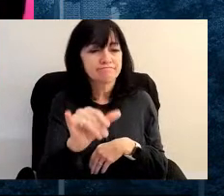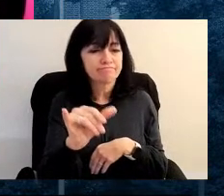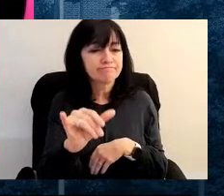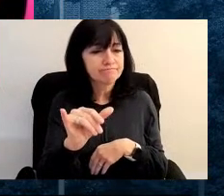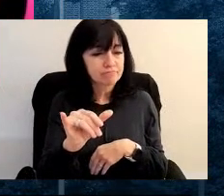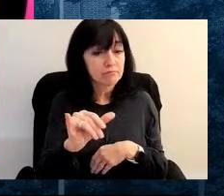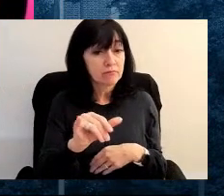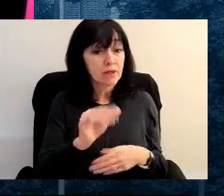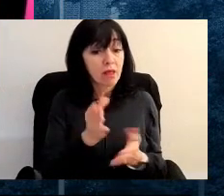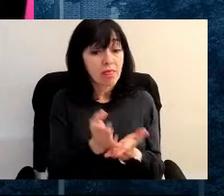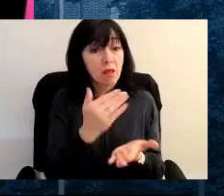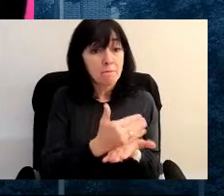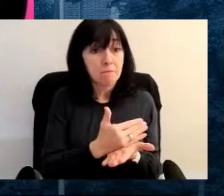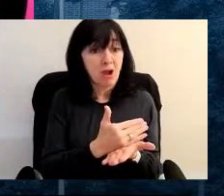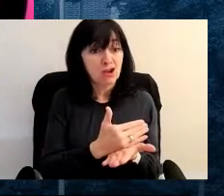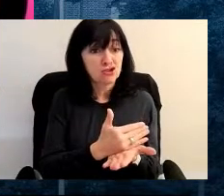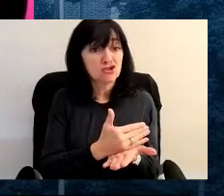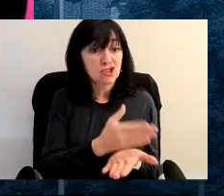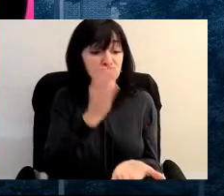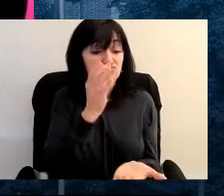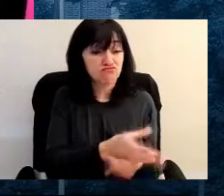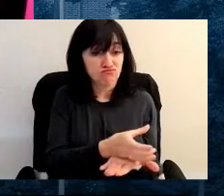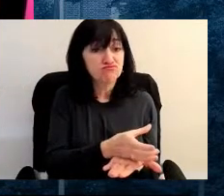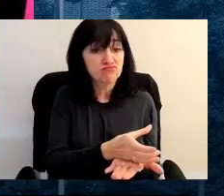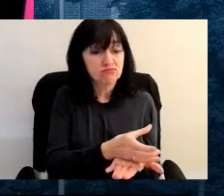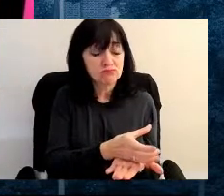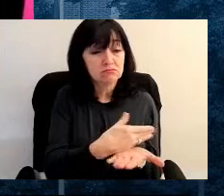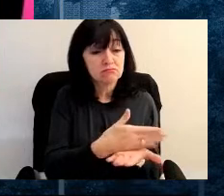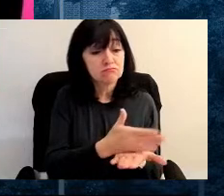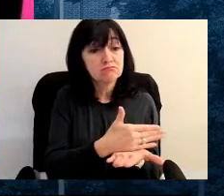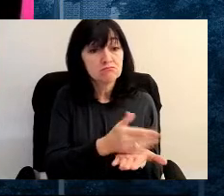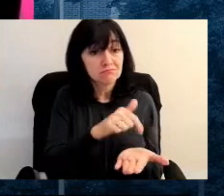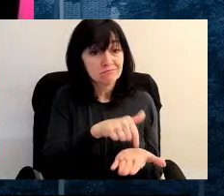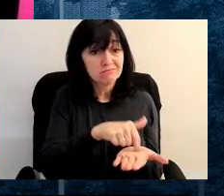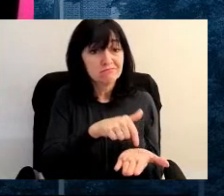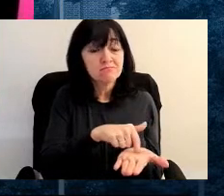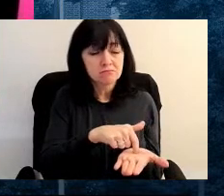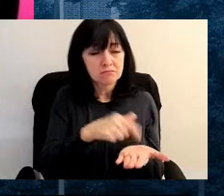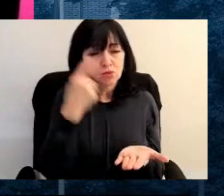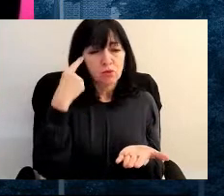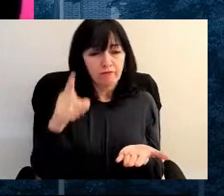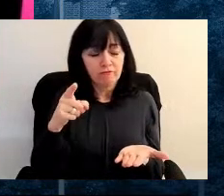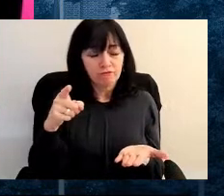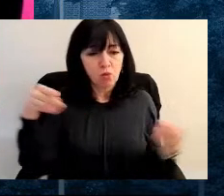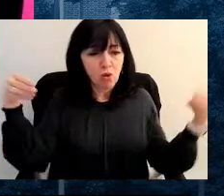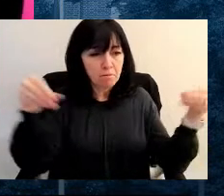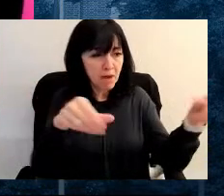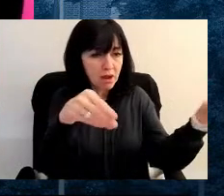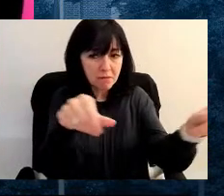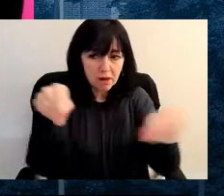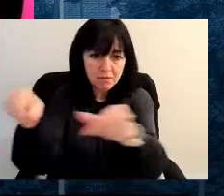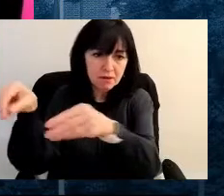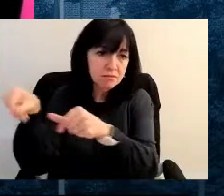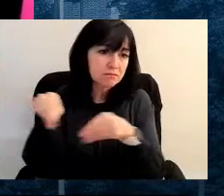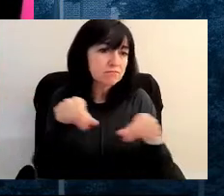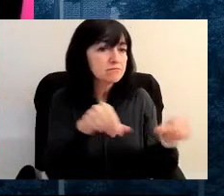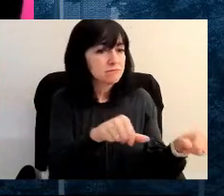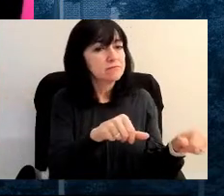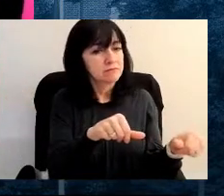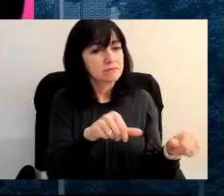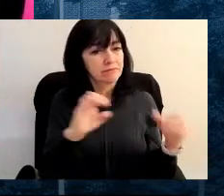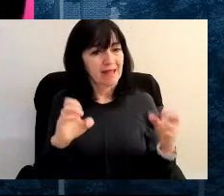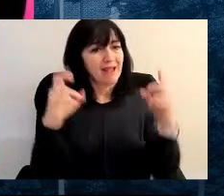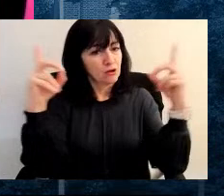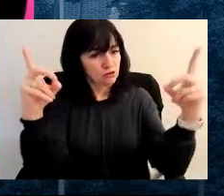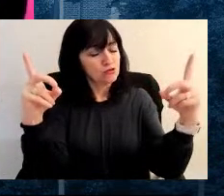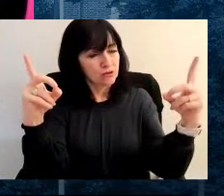have. It will ensure that the best talent comes here and stays here to help the children succeed. At the end of the day, that's